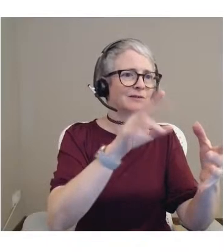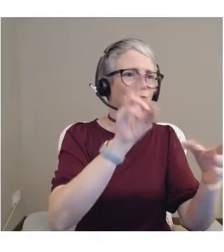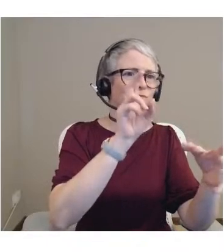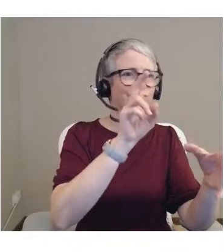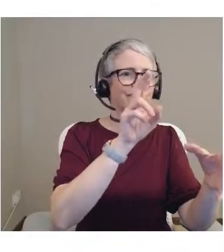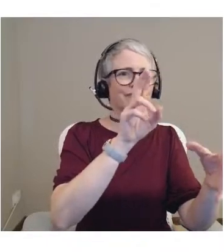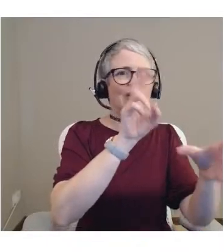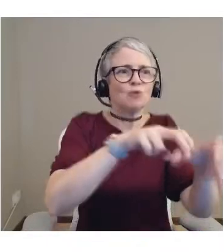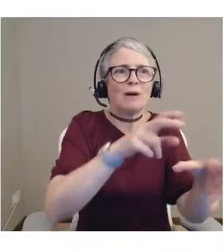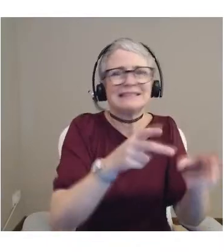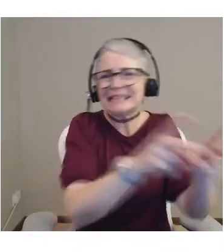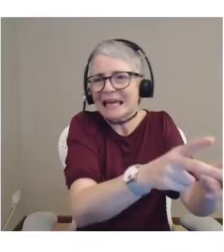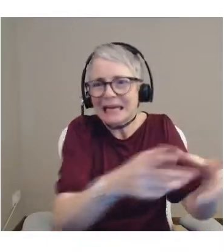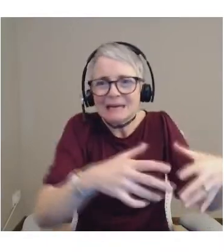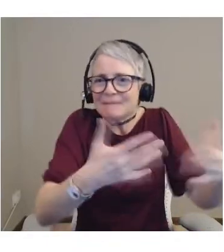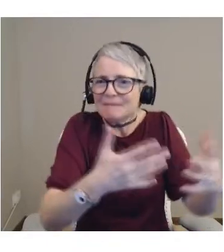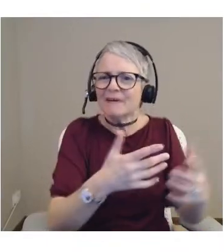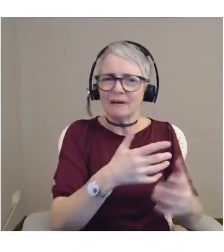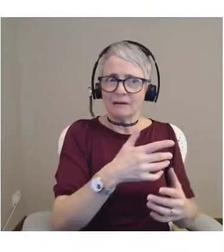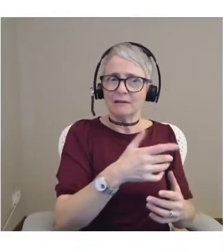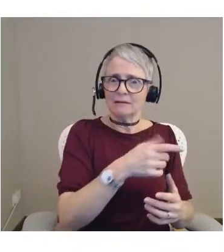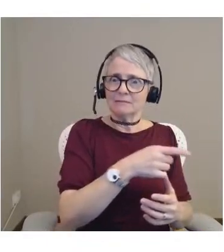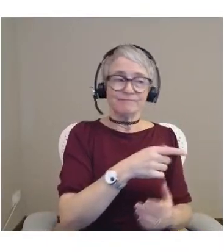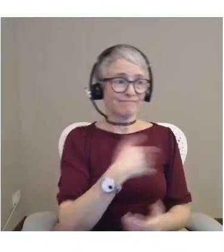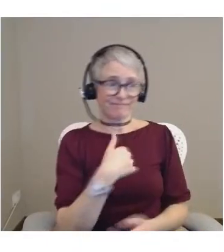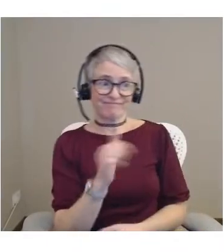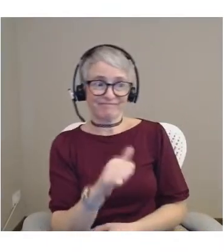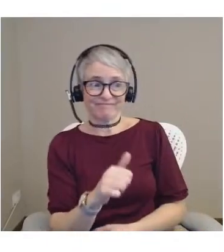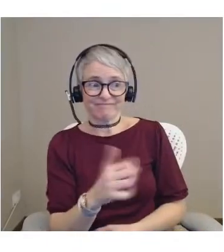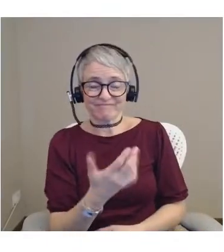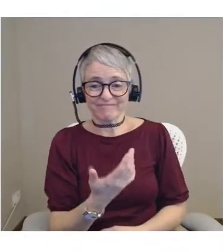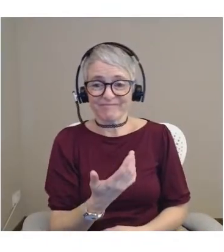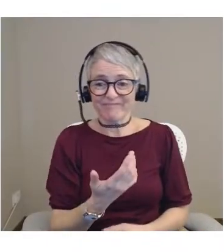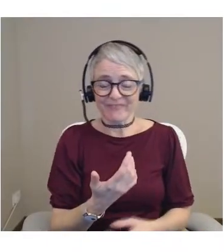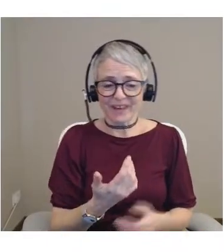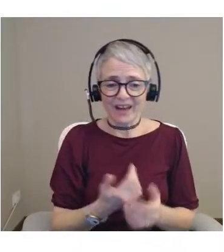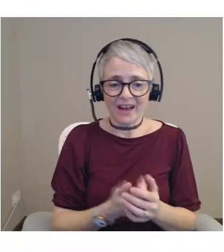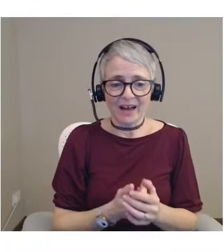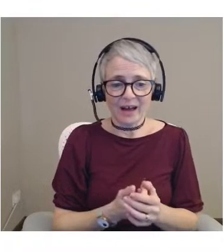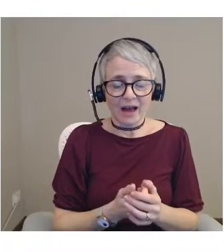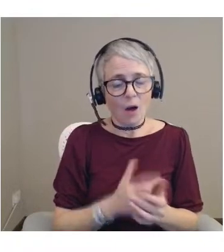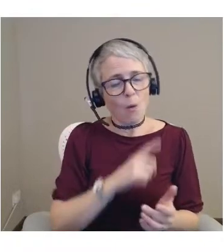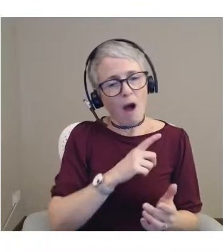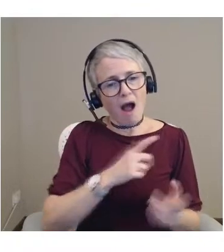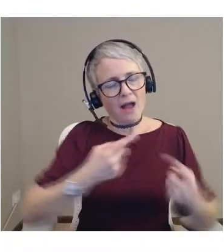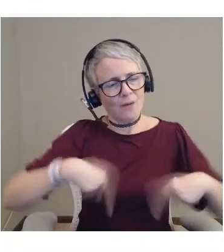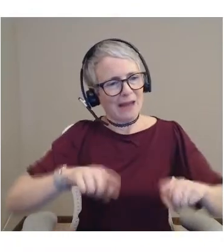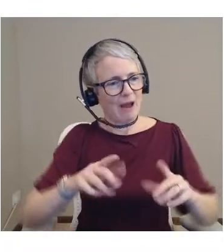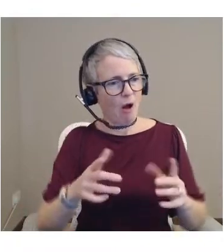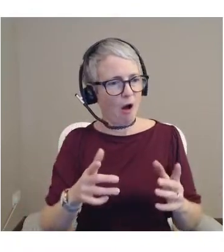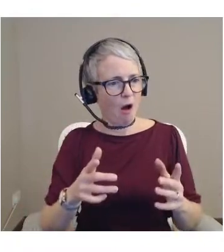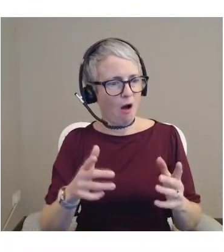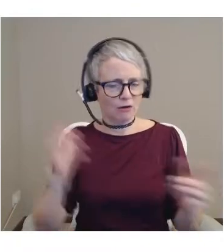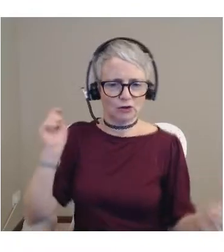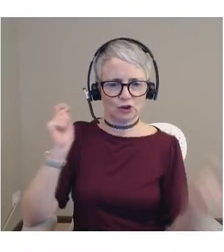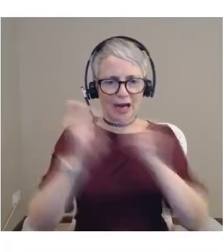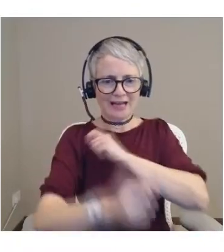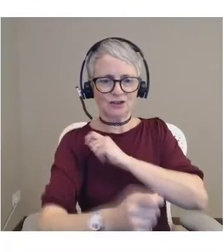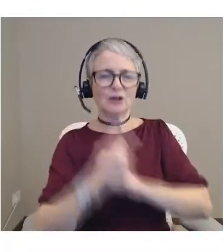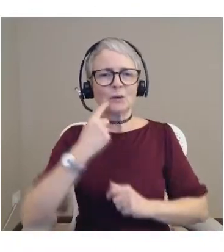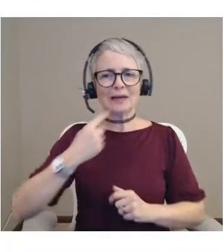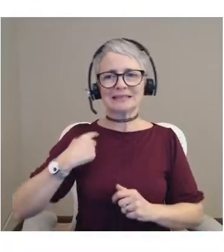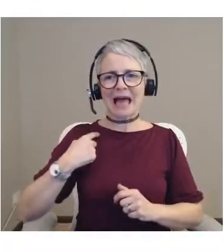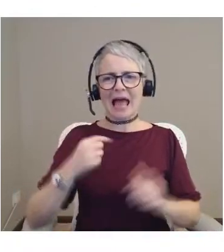I mean, it sounds simple. It's not simple, and the reason that we're sort of pivoting really from yesterday, big picture, Caroline Casey,